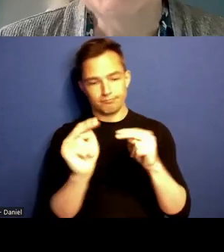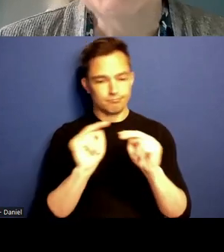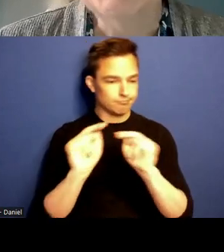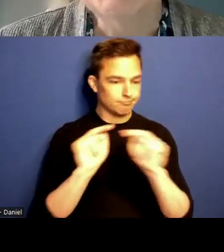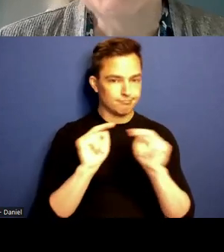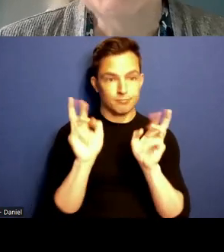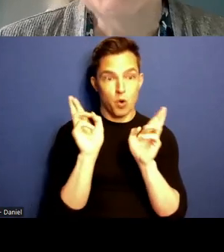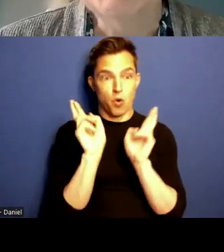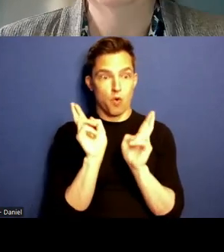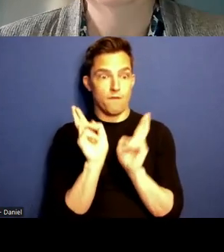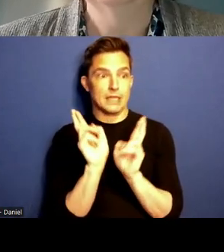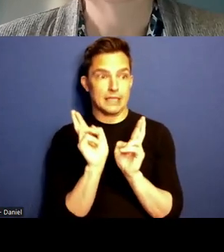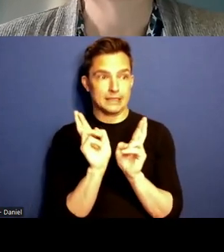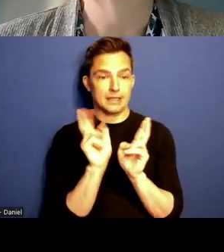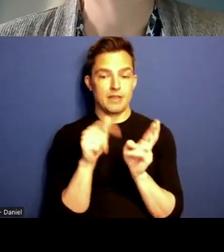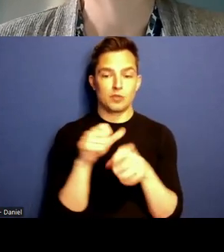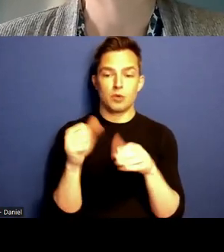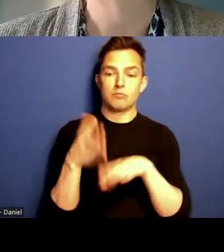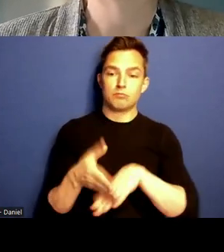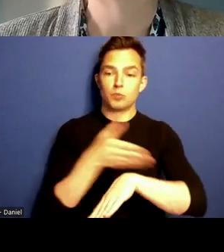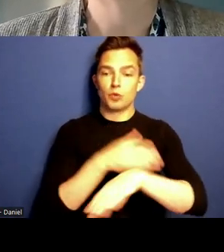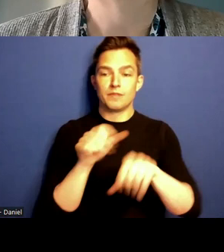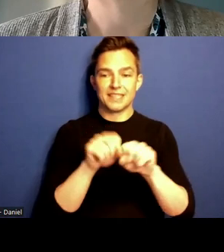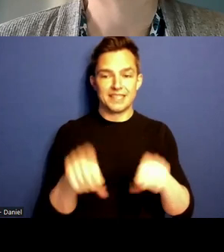hopefully, that are going to make the system better.